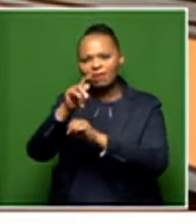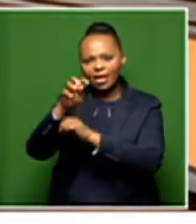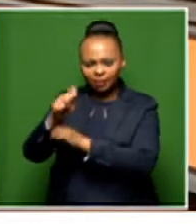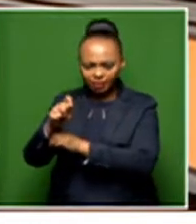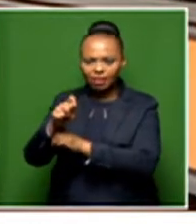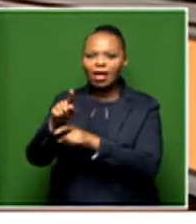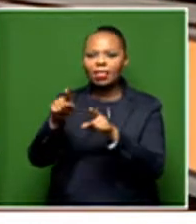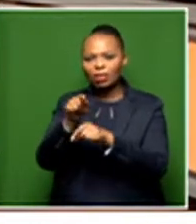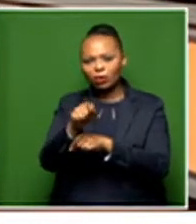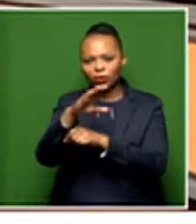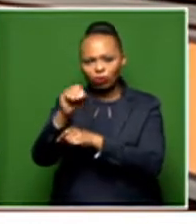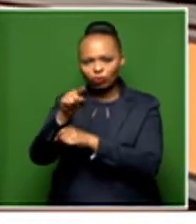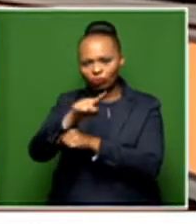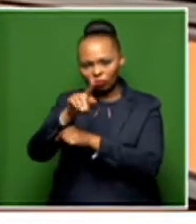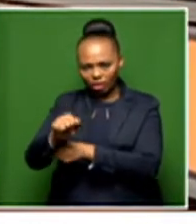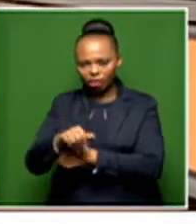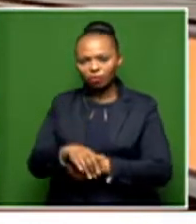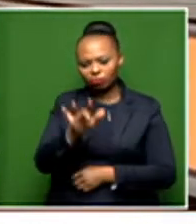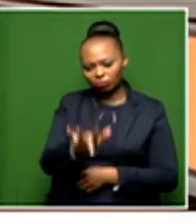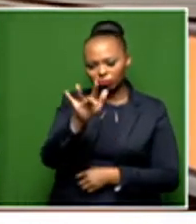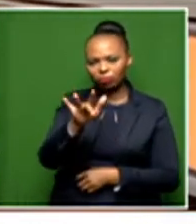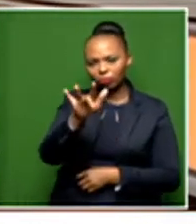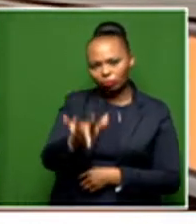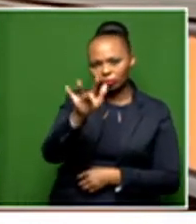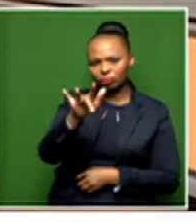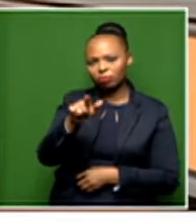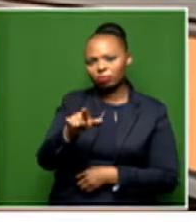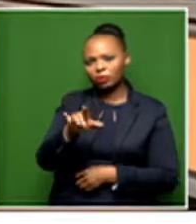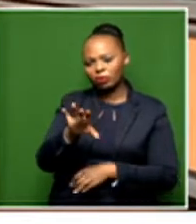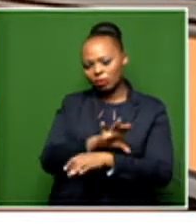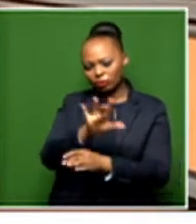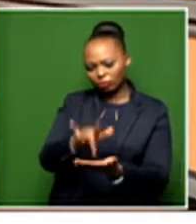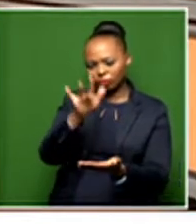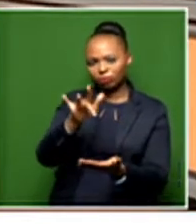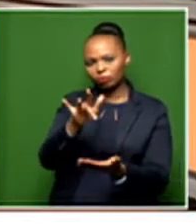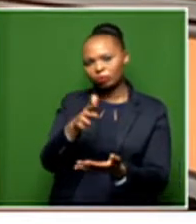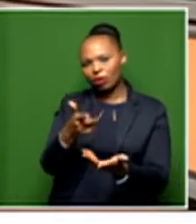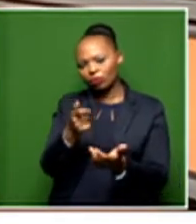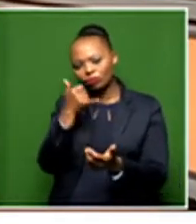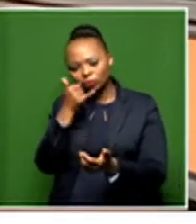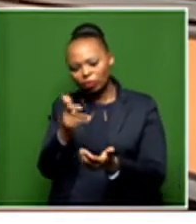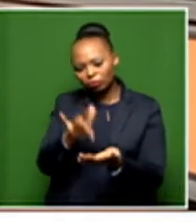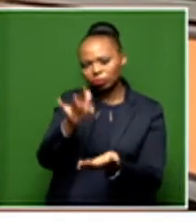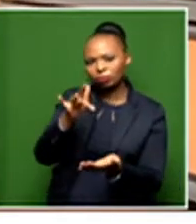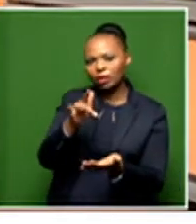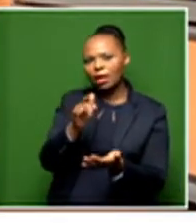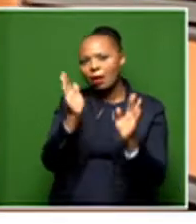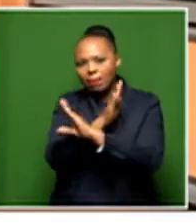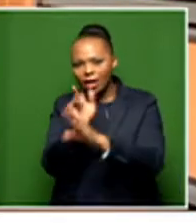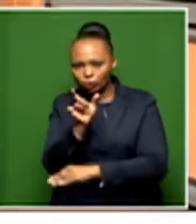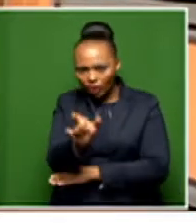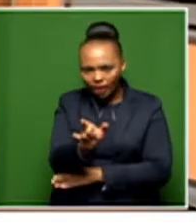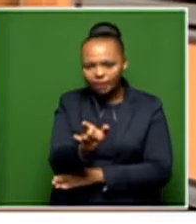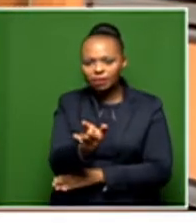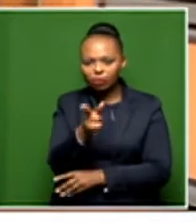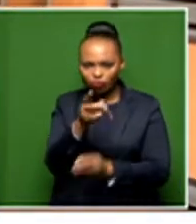And you just, there's a place, you just create an account. As I say, it's really very quick. You just put your name, you create a password, they send you an email,